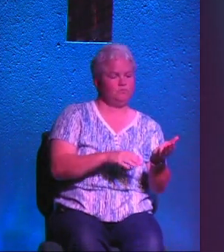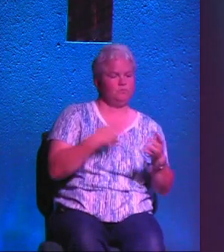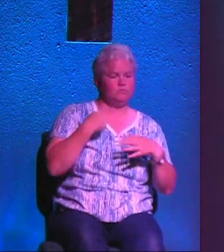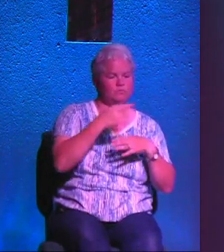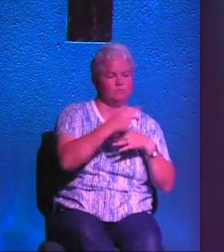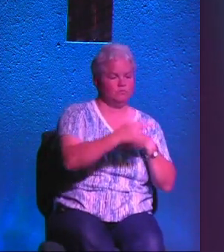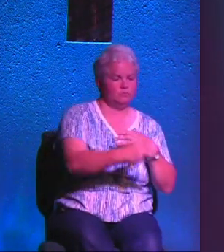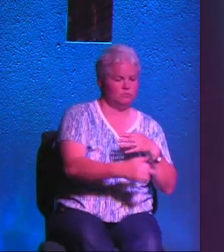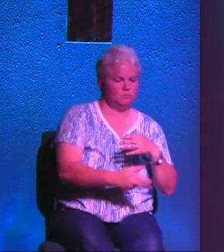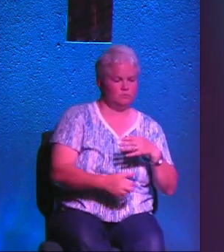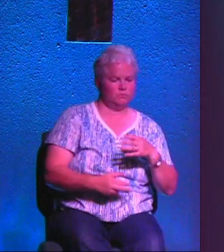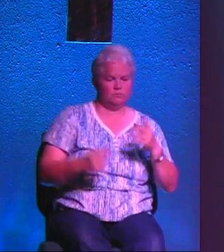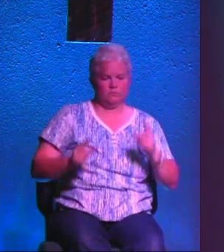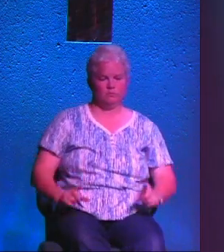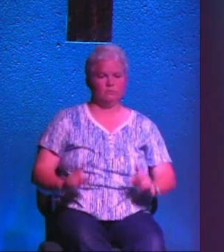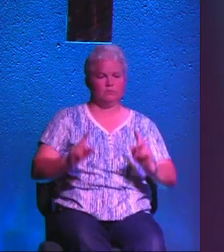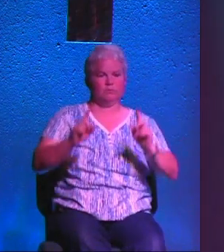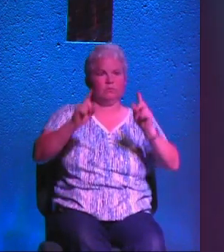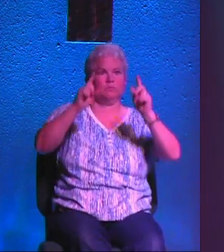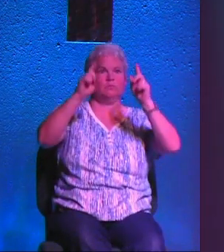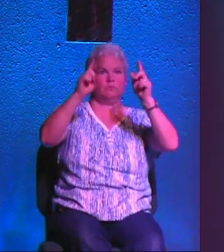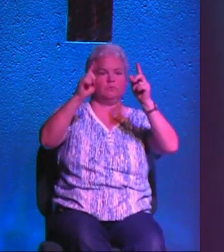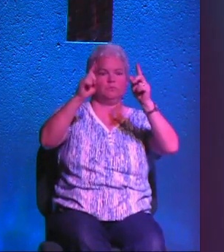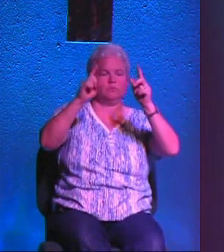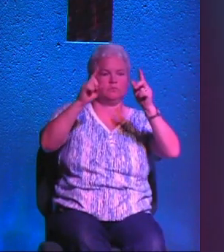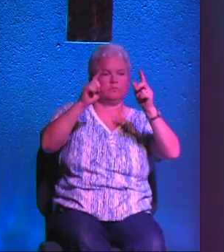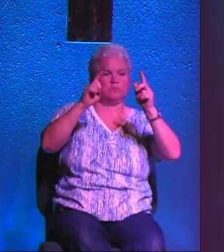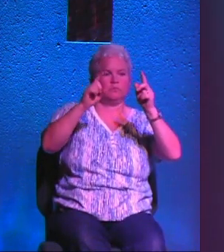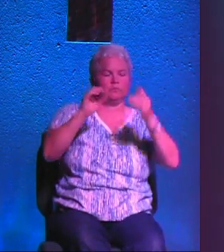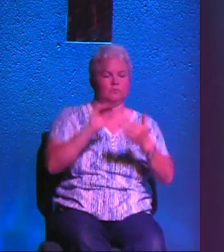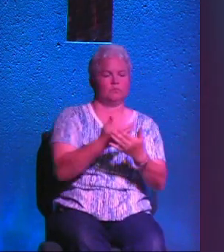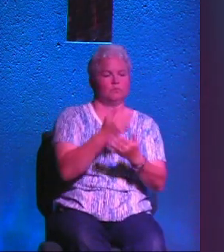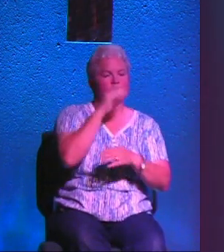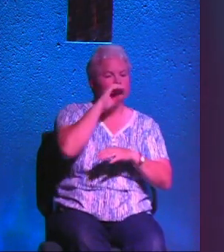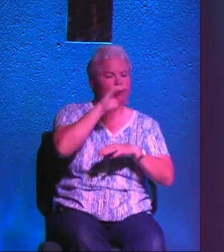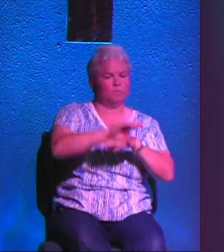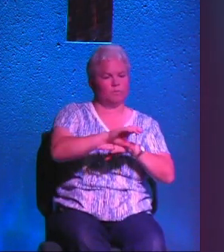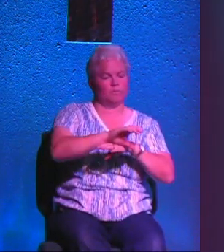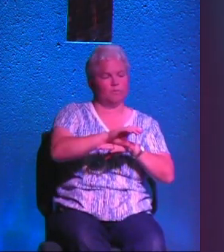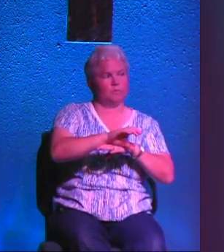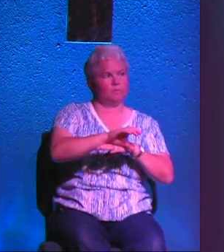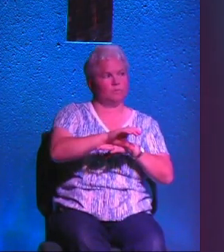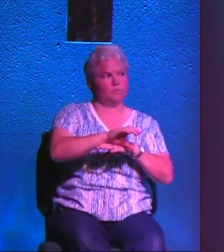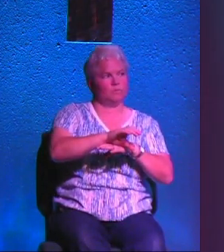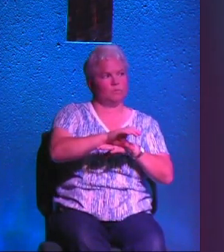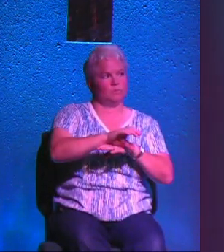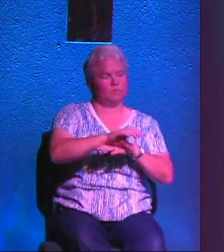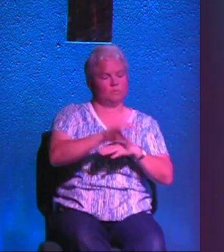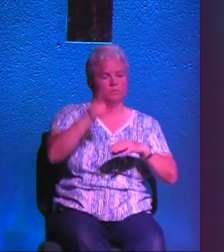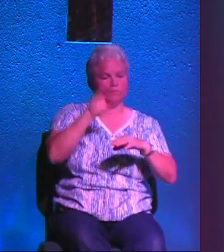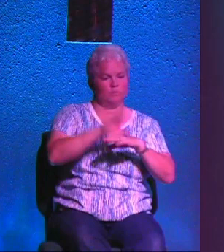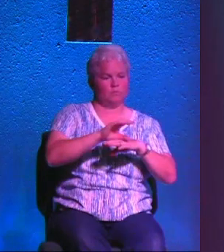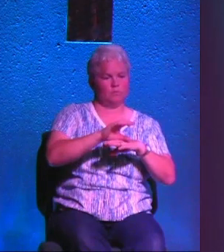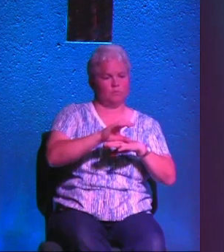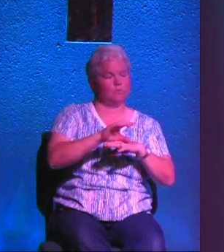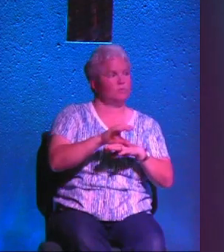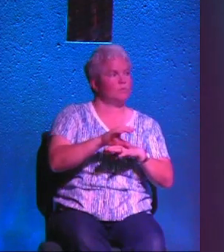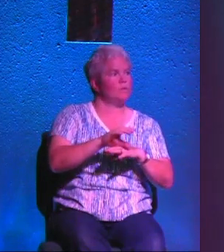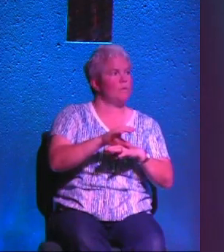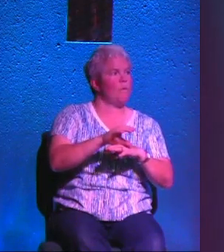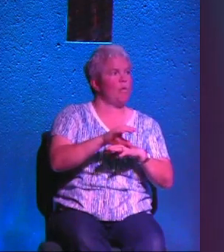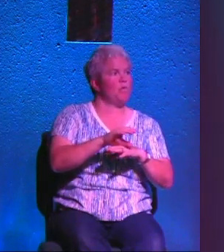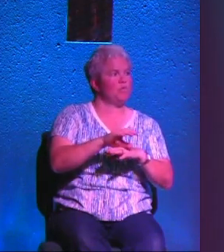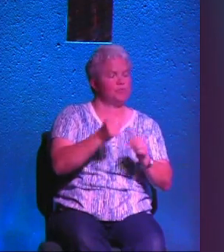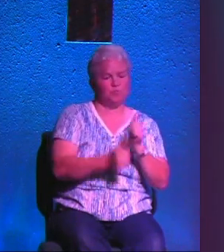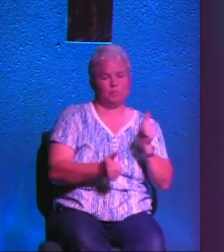he shed his blood, and he rose again, and he established what we call the new covenant. That was the establishment of the church age.